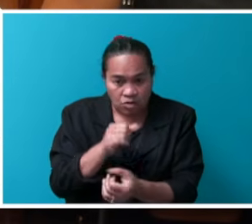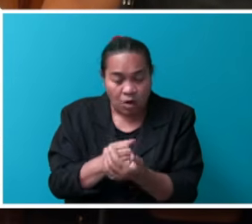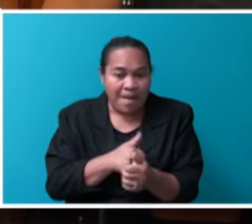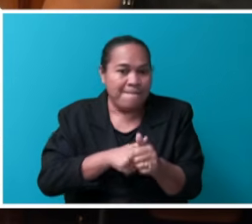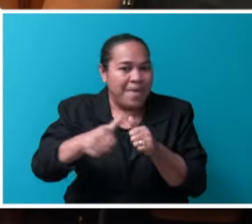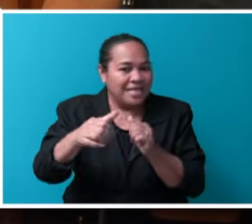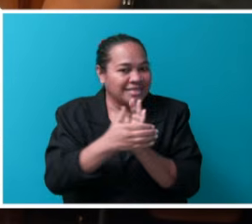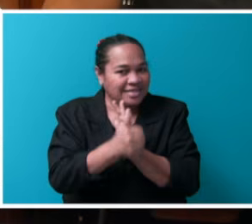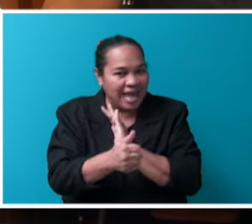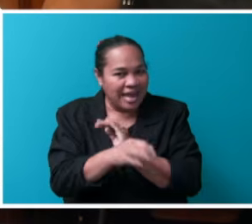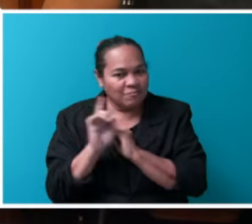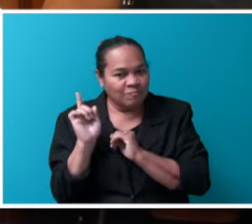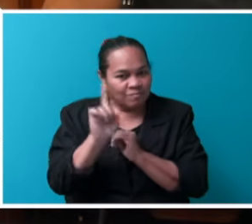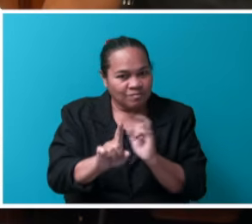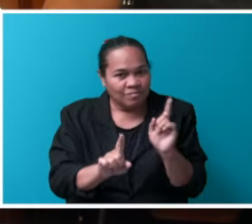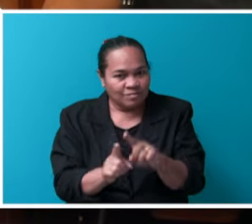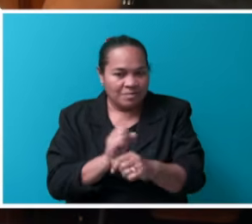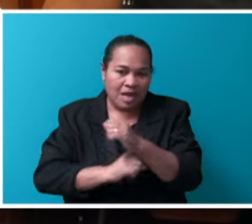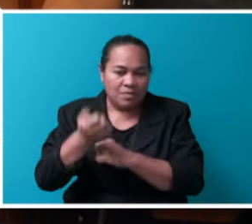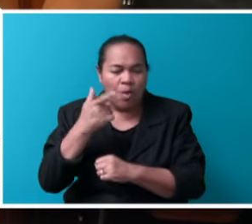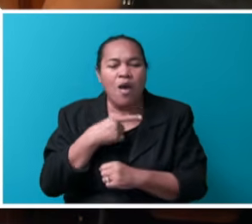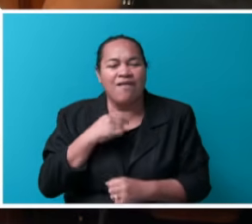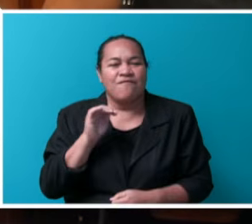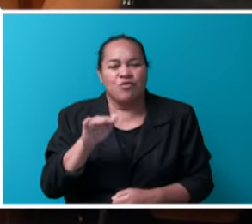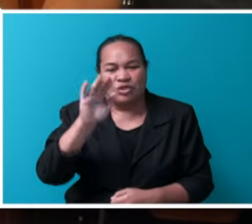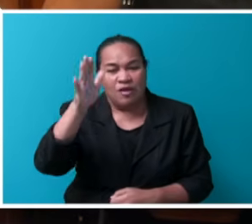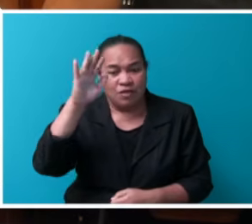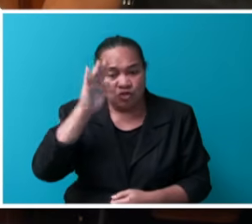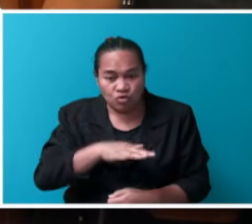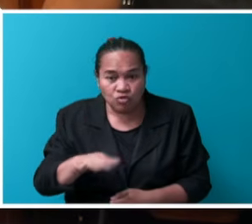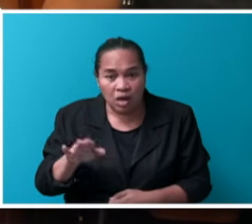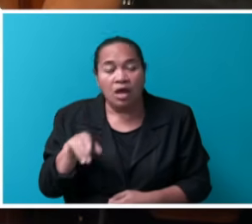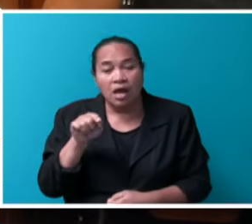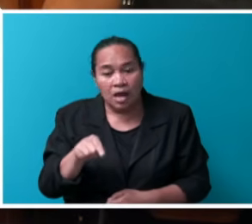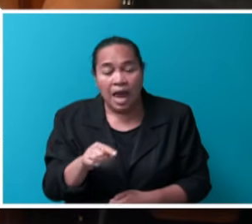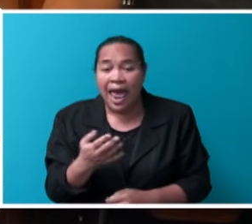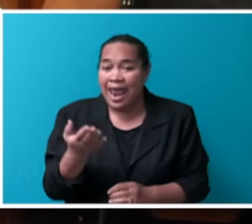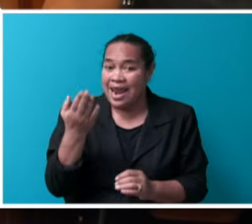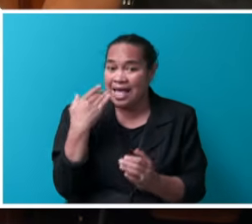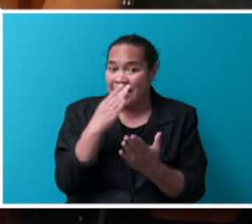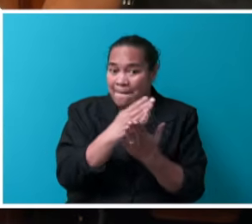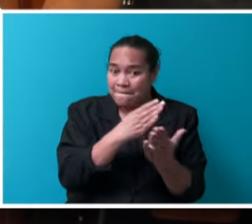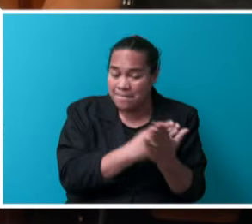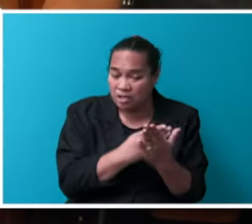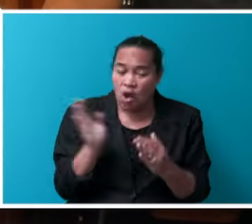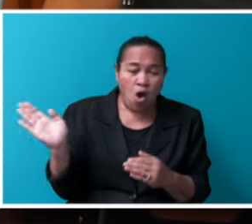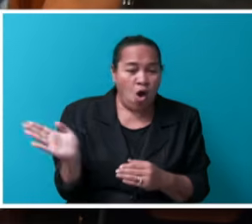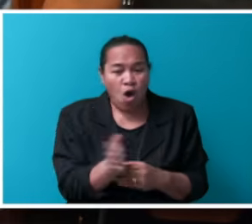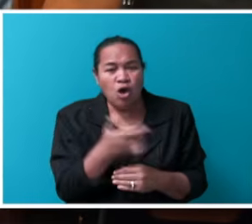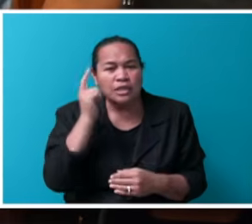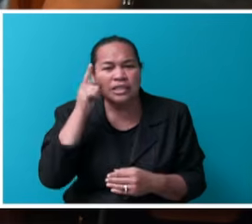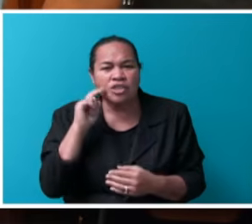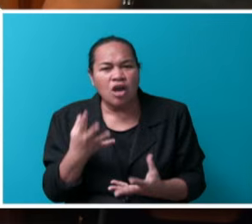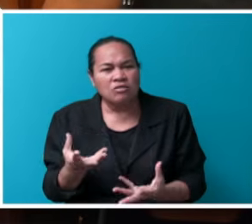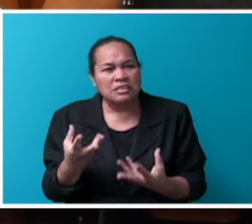noble profession, as the future of our children and our nation depends on them. In the last budget, all the teachers received a pay rise.